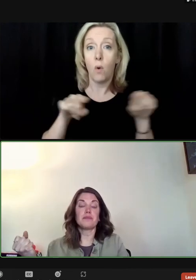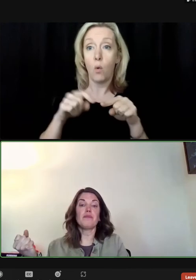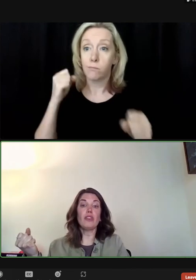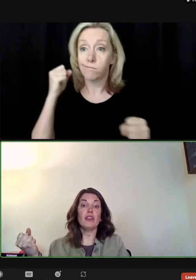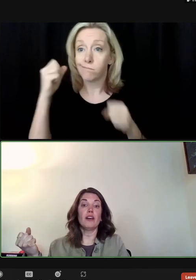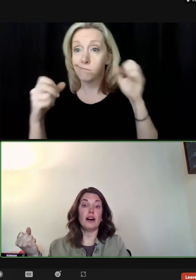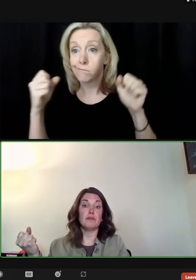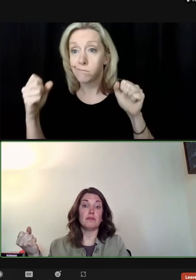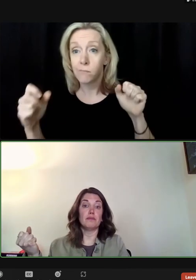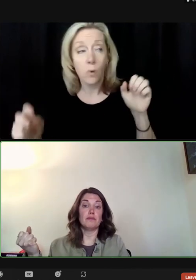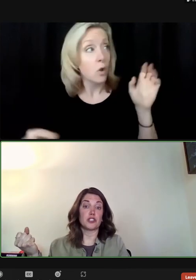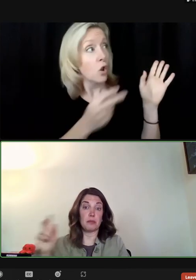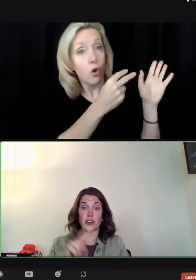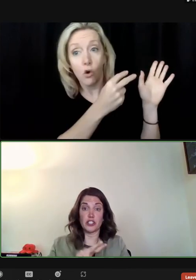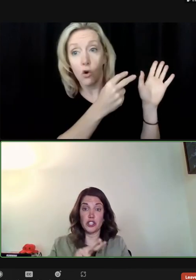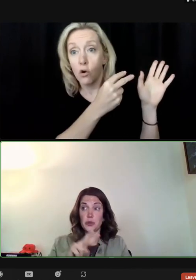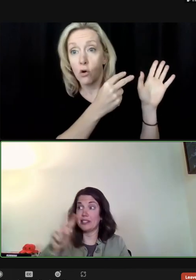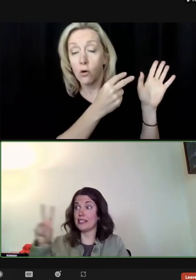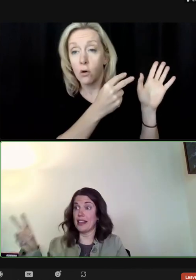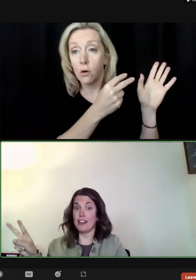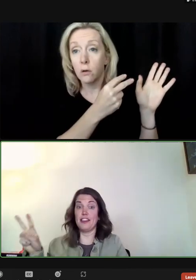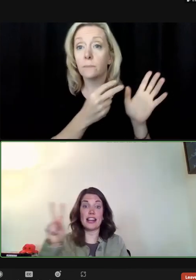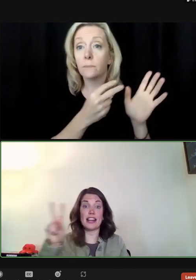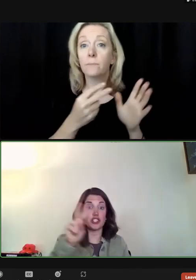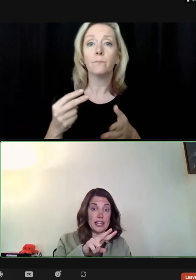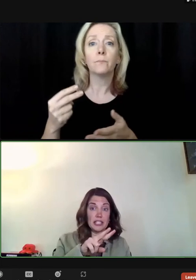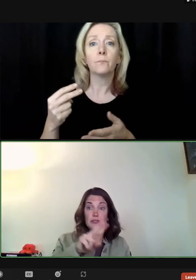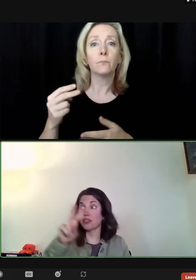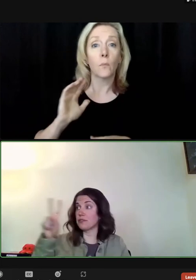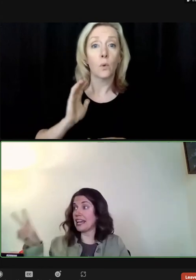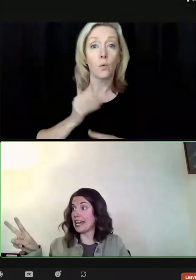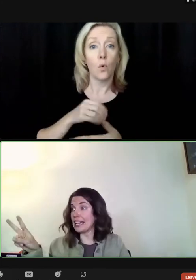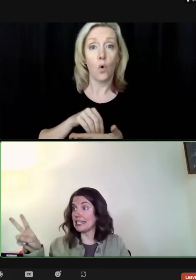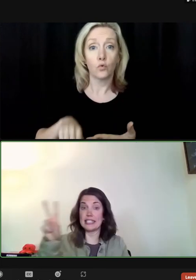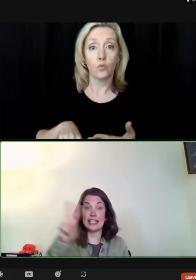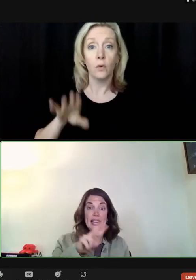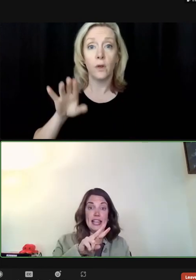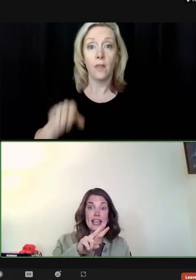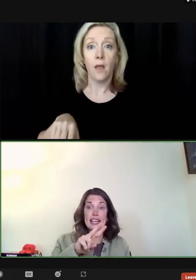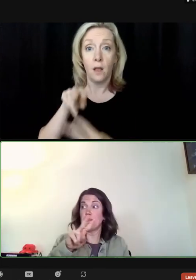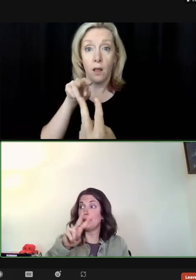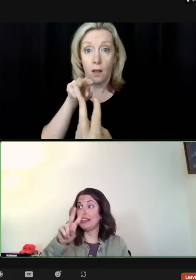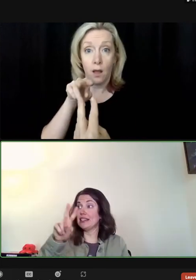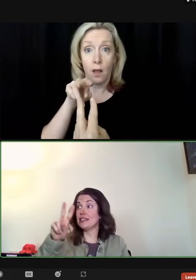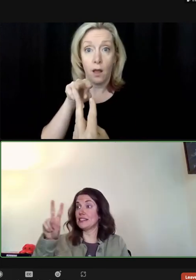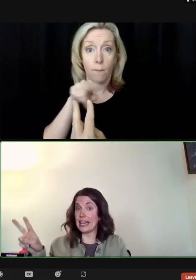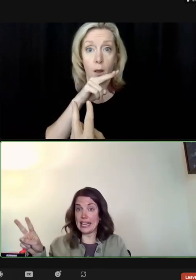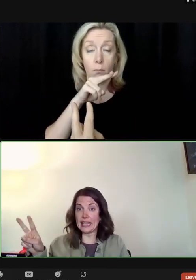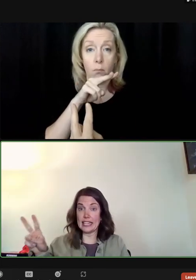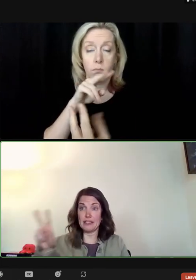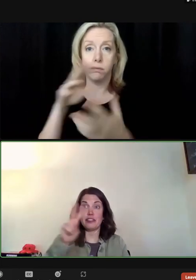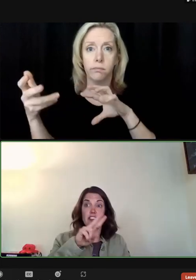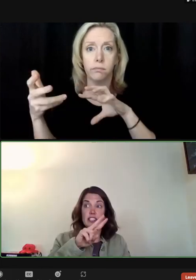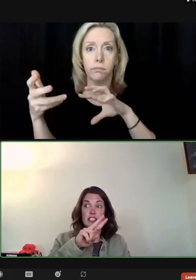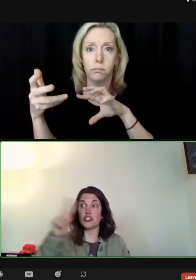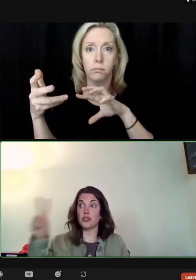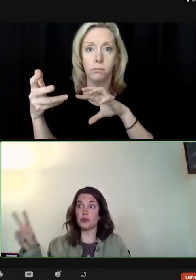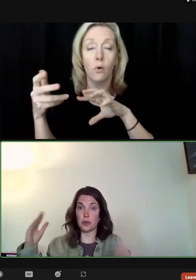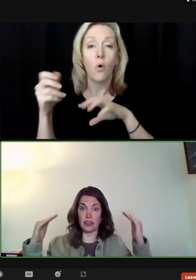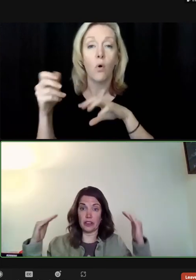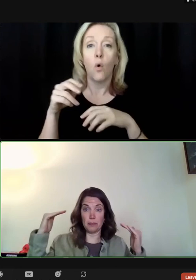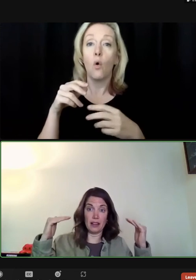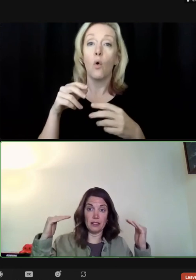signing. For some of our students, that transfer of gaze can be delayed. If there